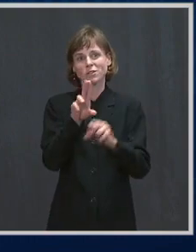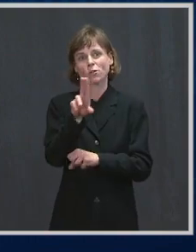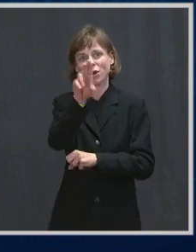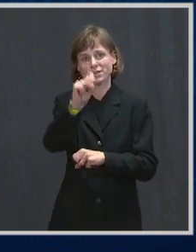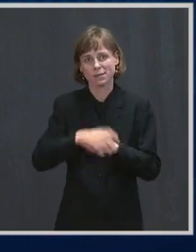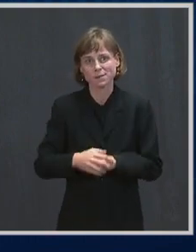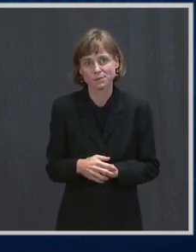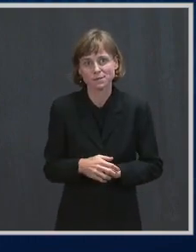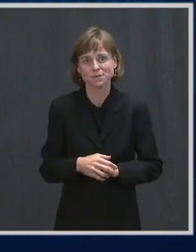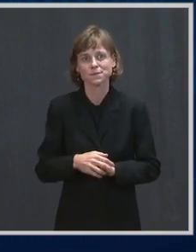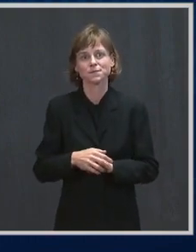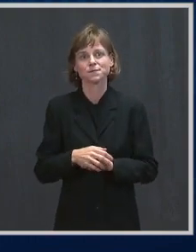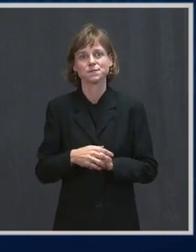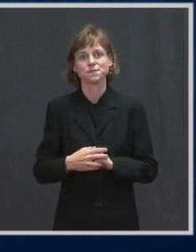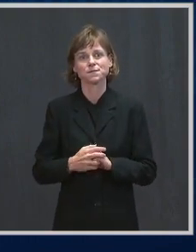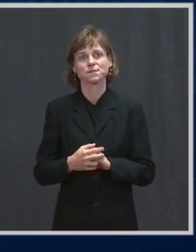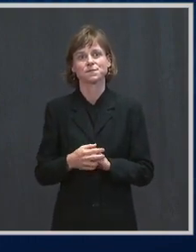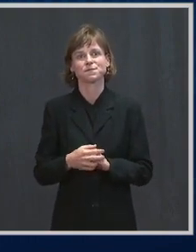States.